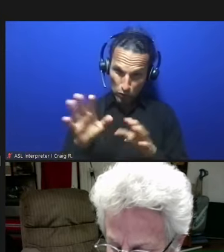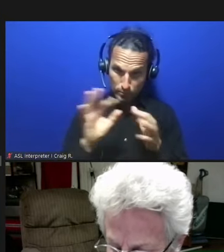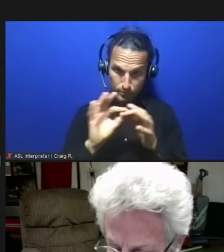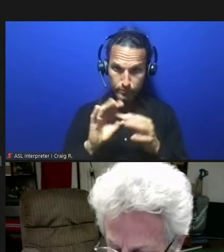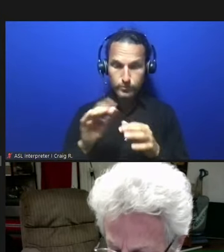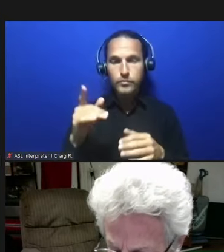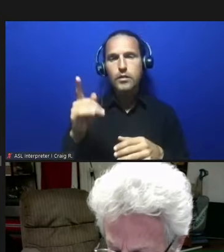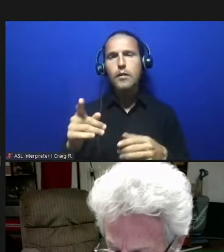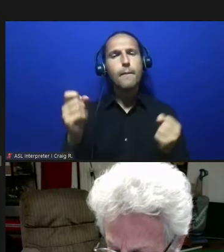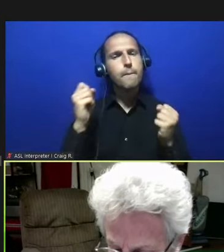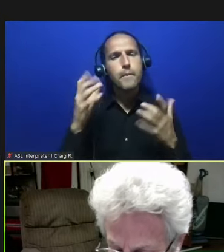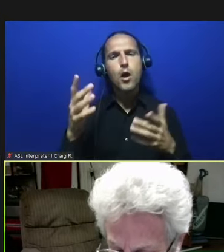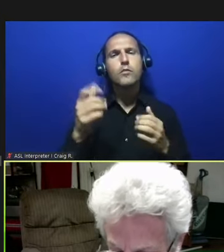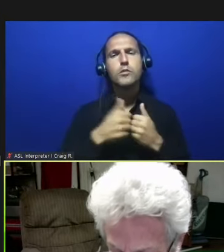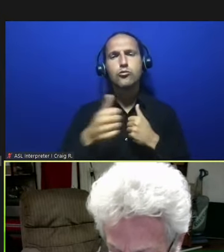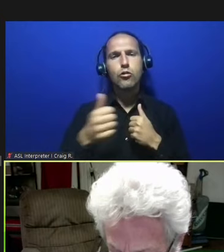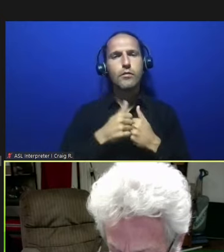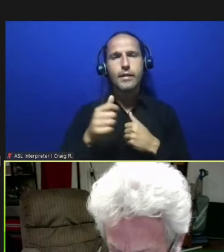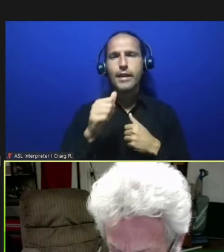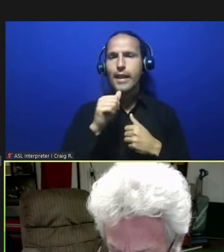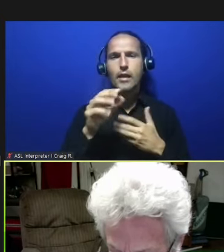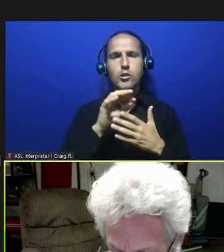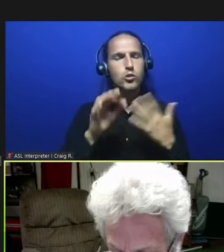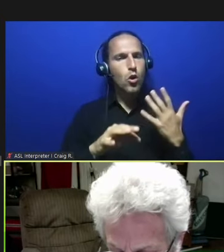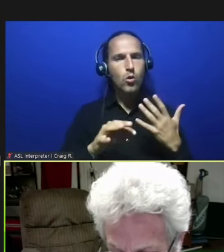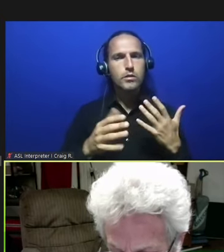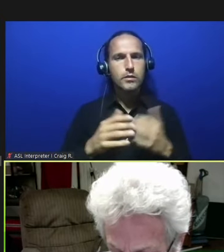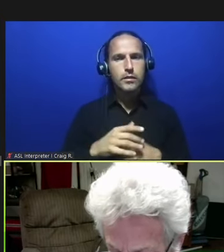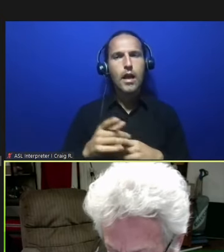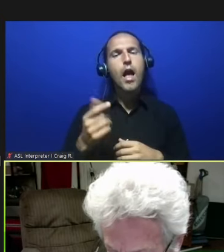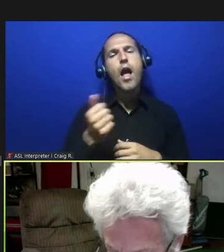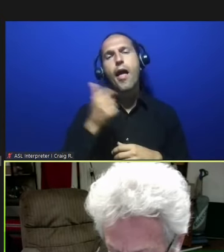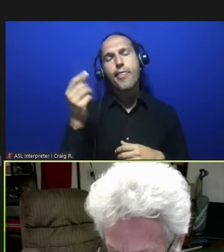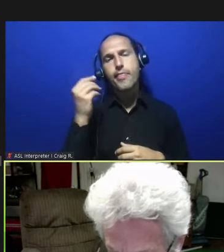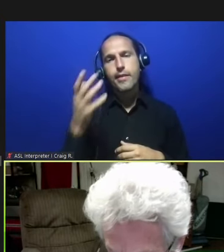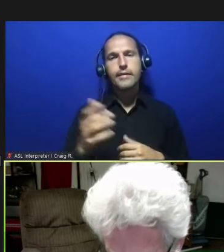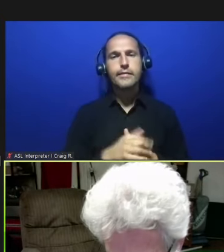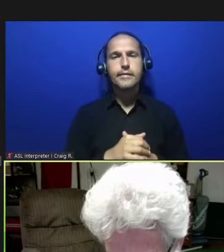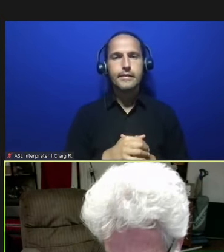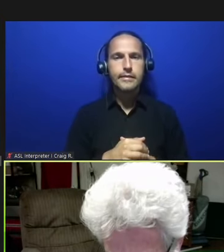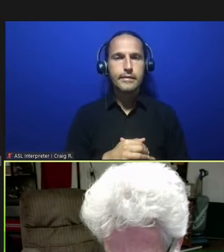can be multiple trips. It is not a choice they have. And one other thing,